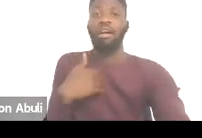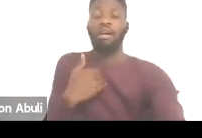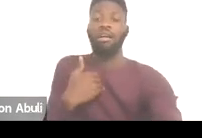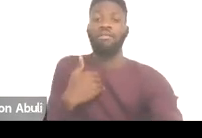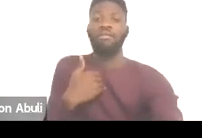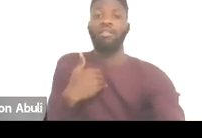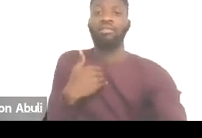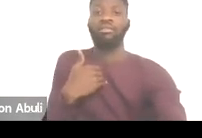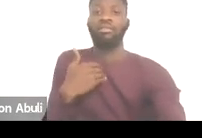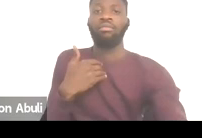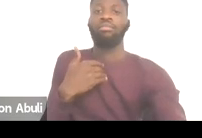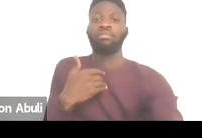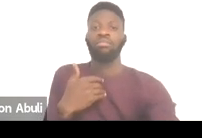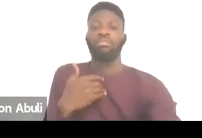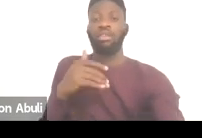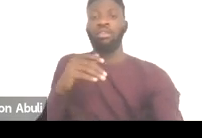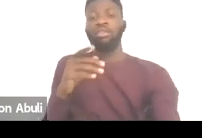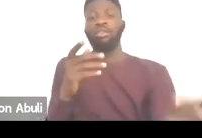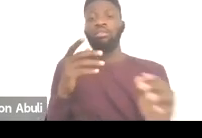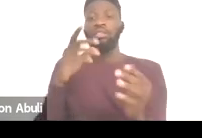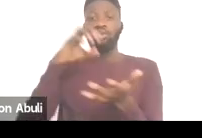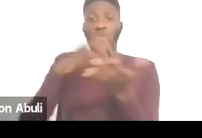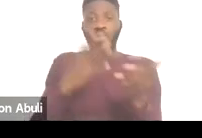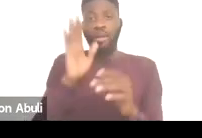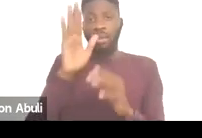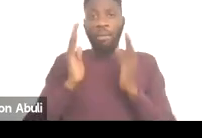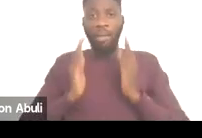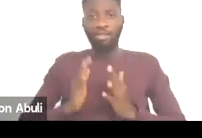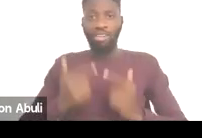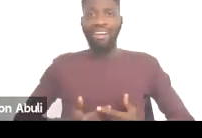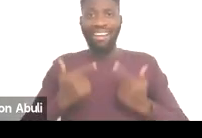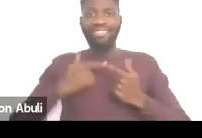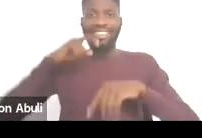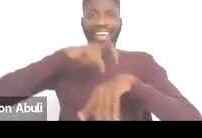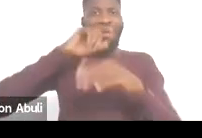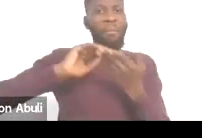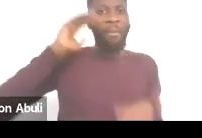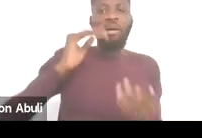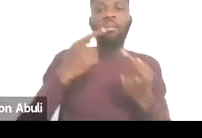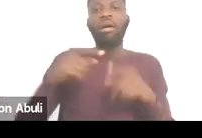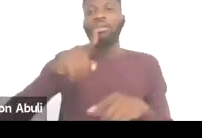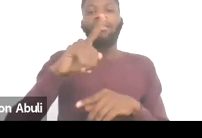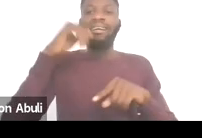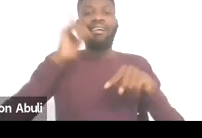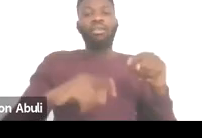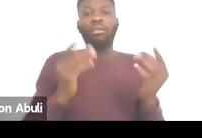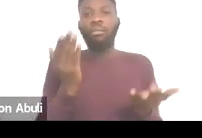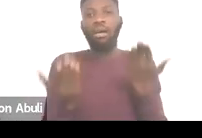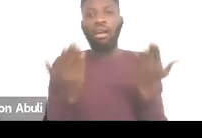kuna personal life yako may take up so much of your time that you're not able to balance your